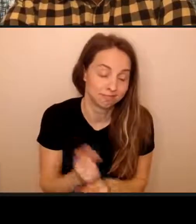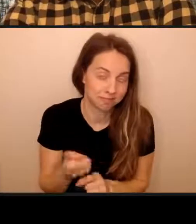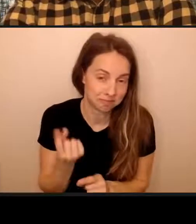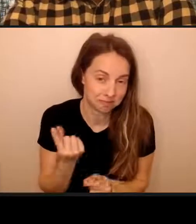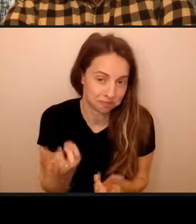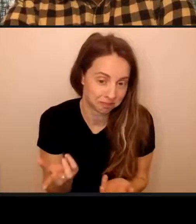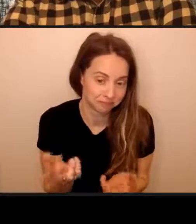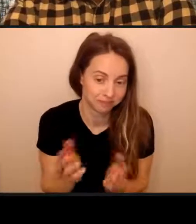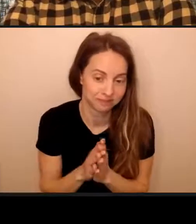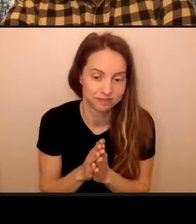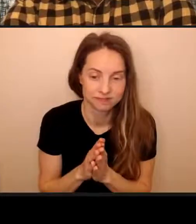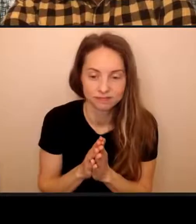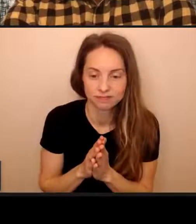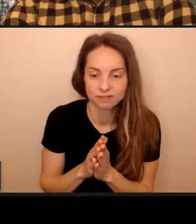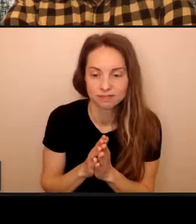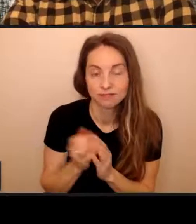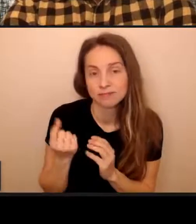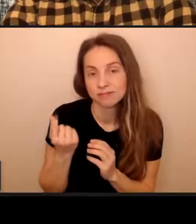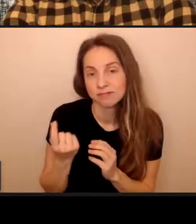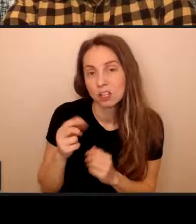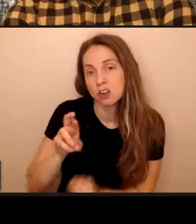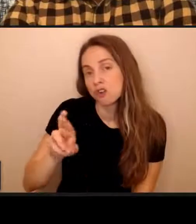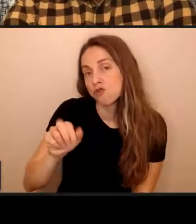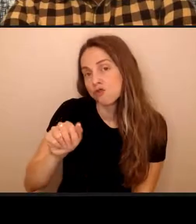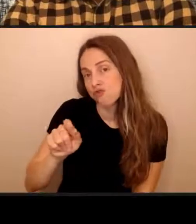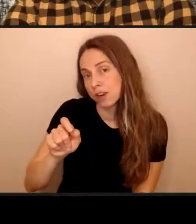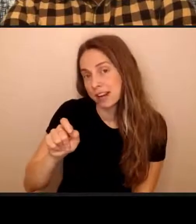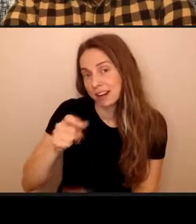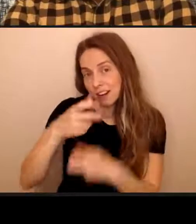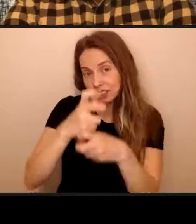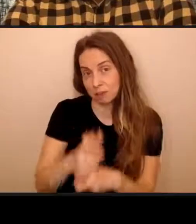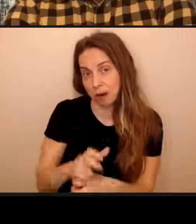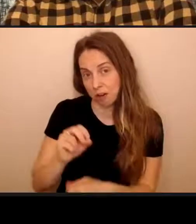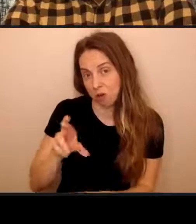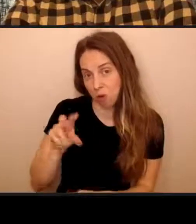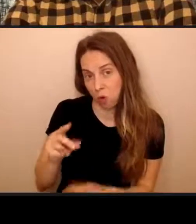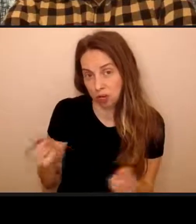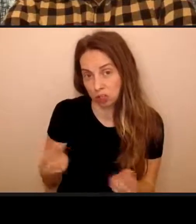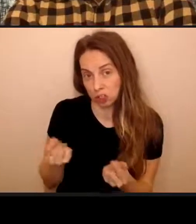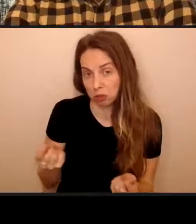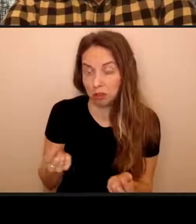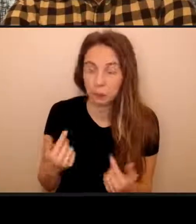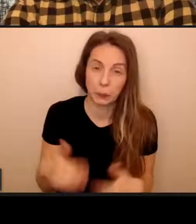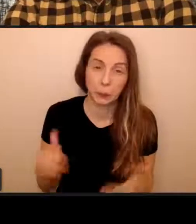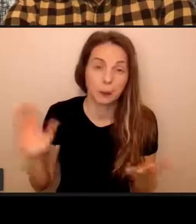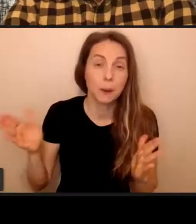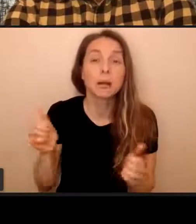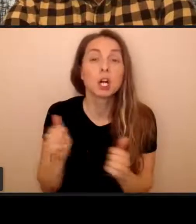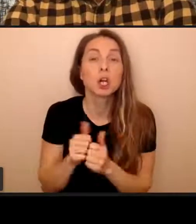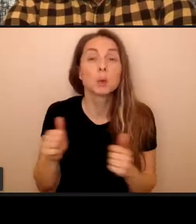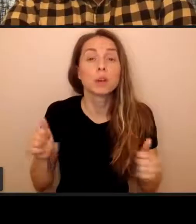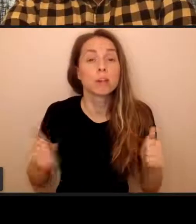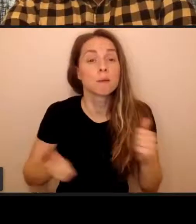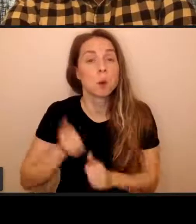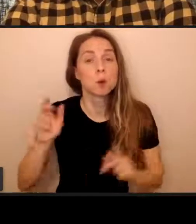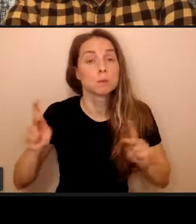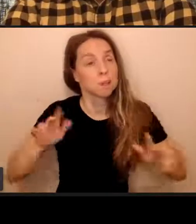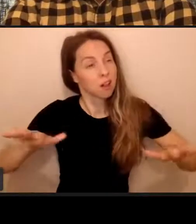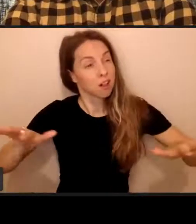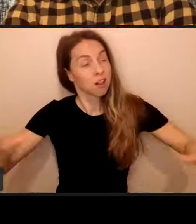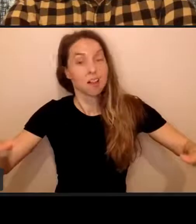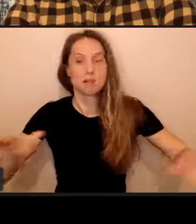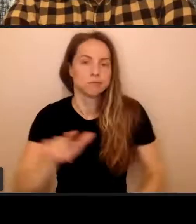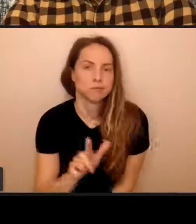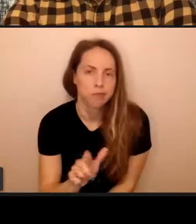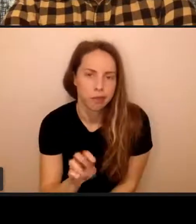the rate of spinal cord injury is pretty low compared to the large population that we have in the US.